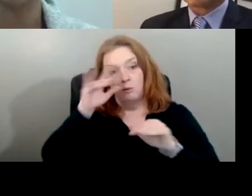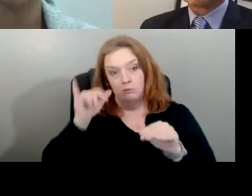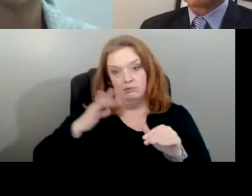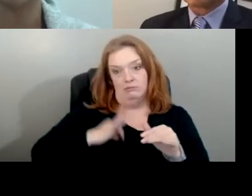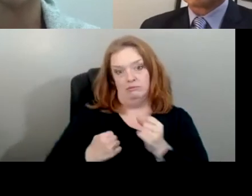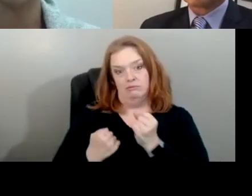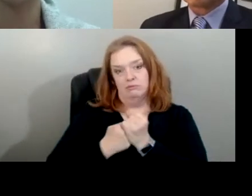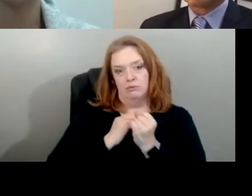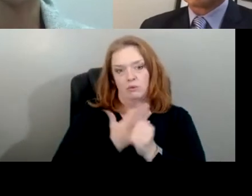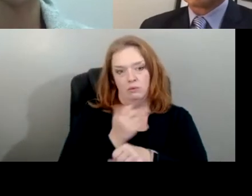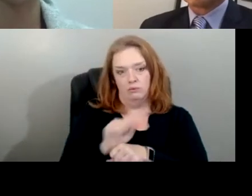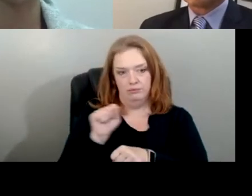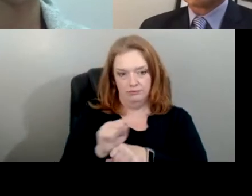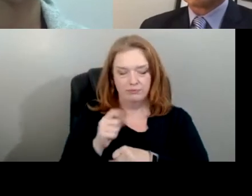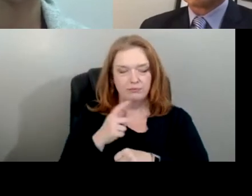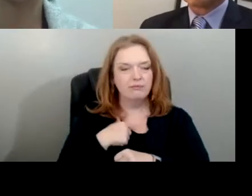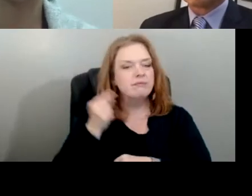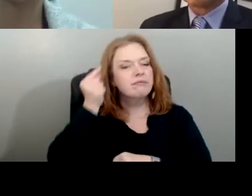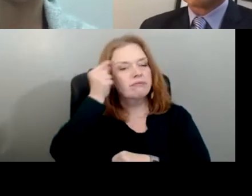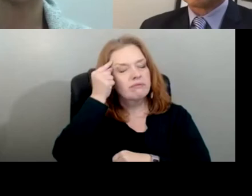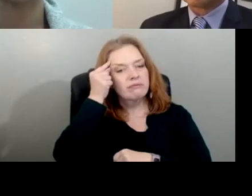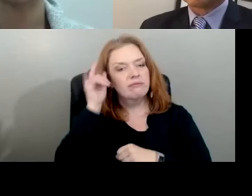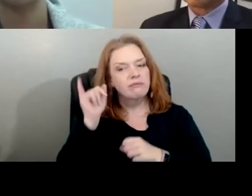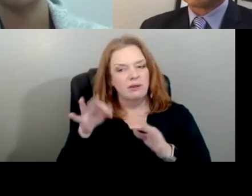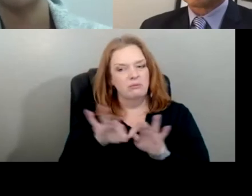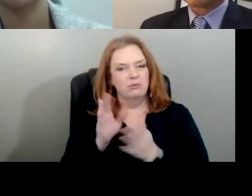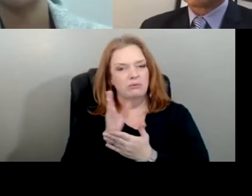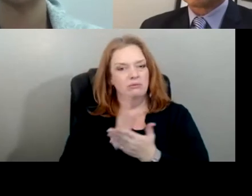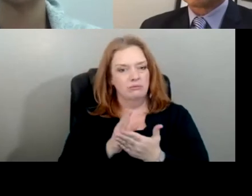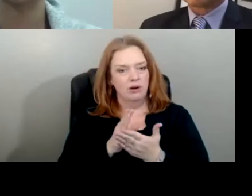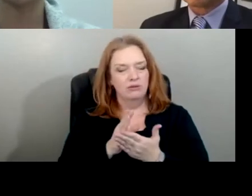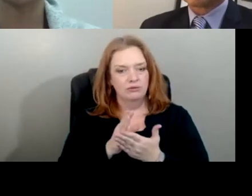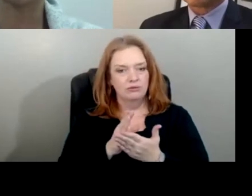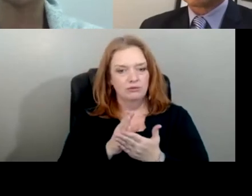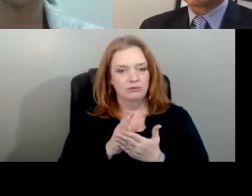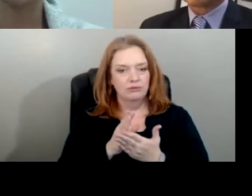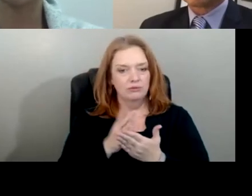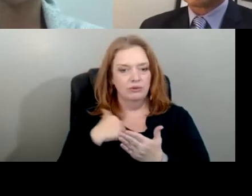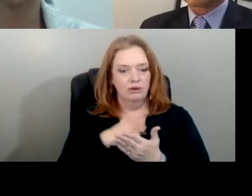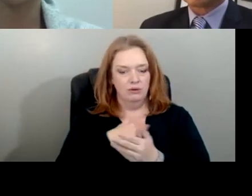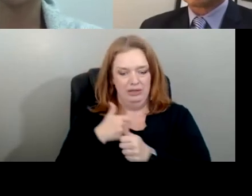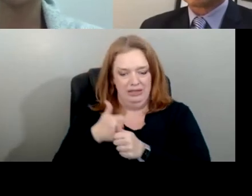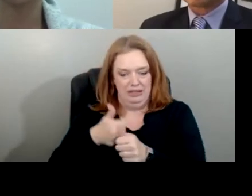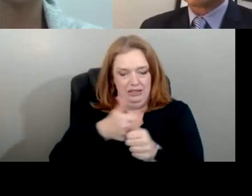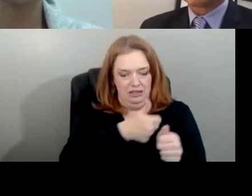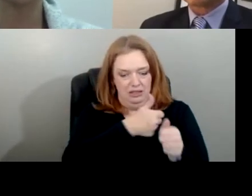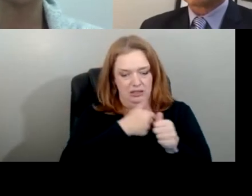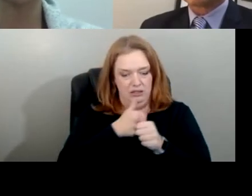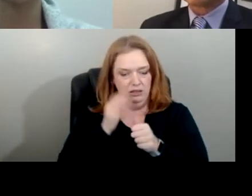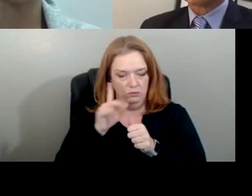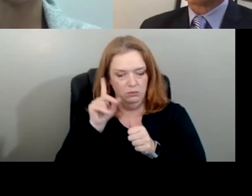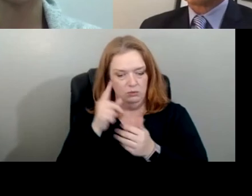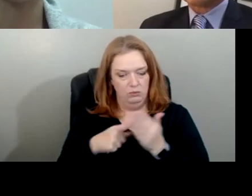And I think that that's also an important piece for folks to take away, that we are each doing what we can in our